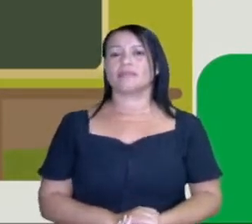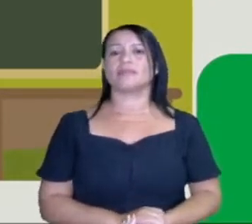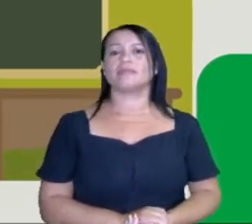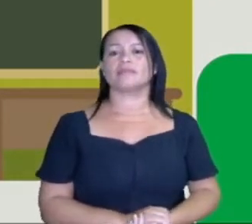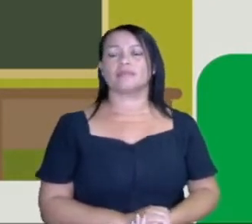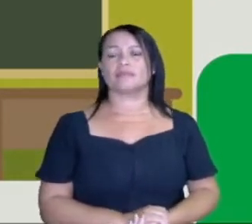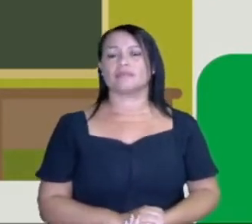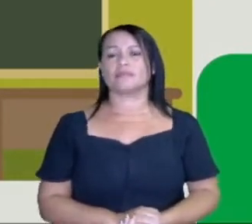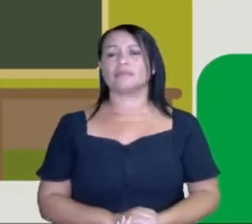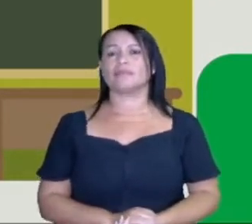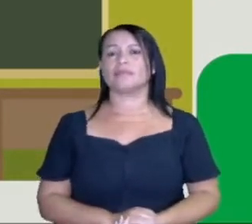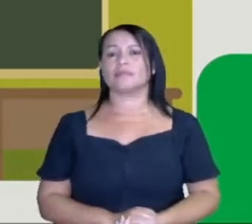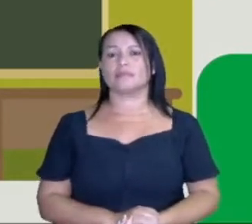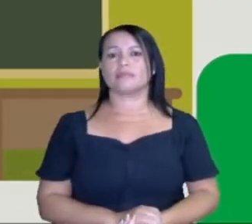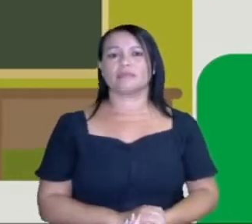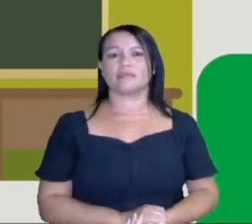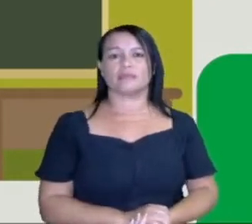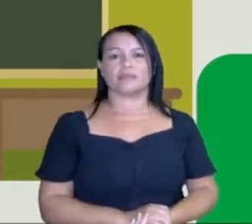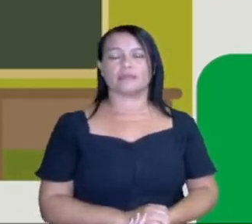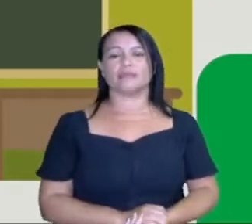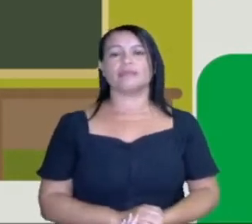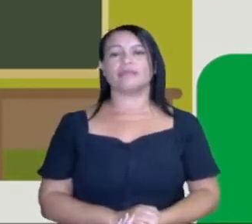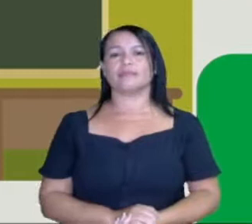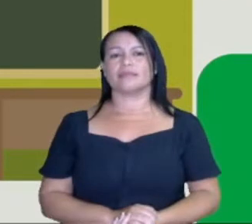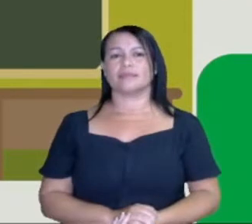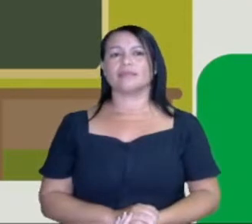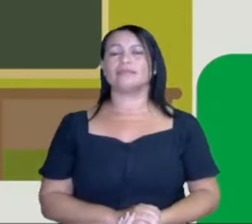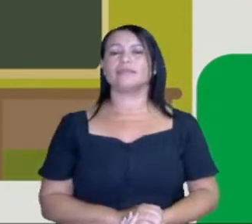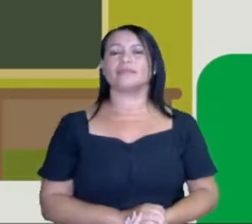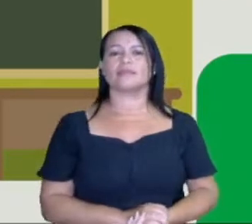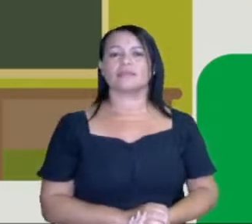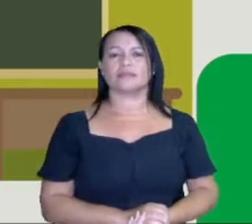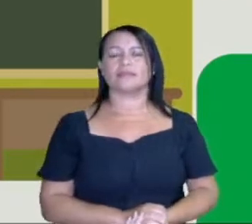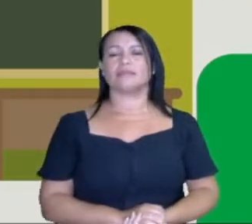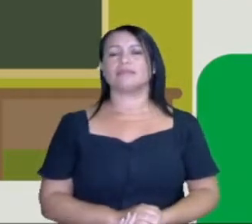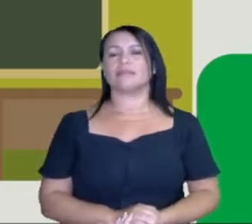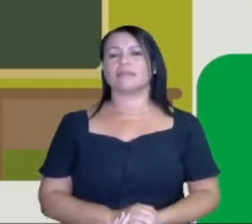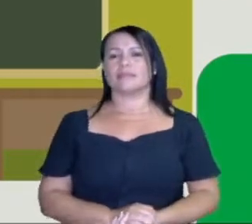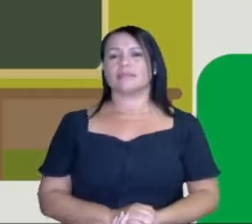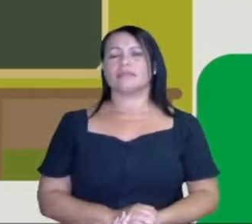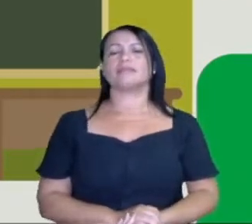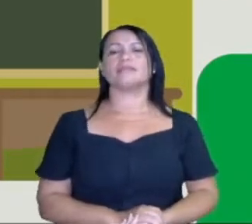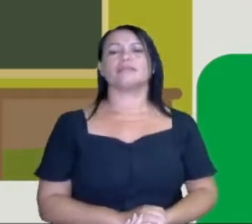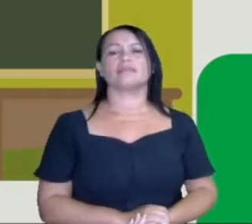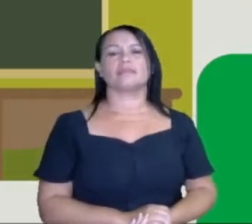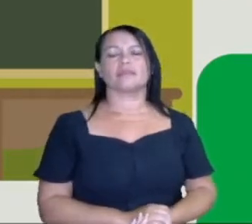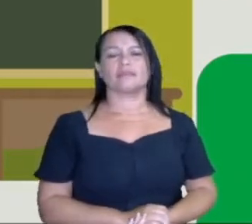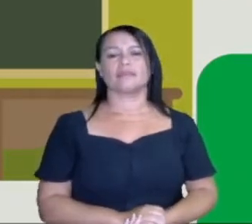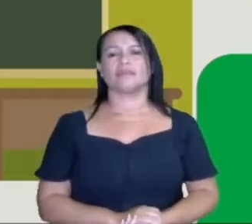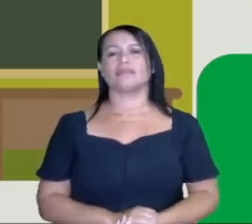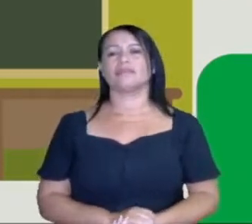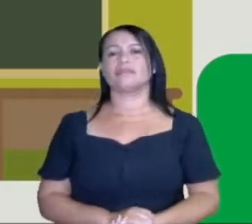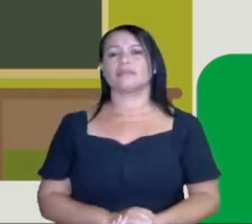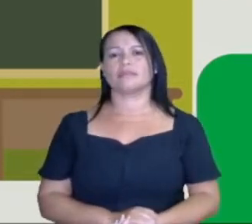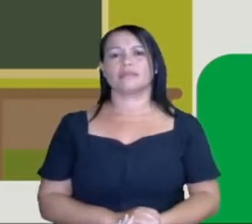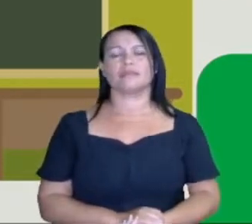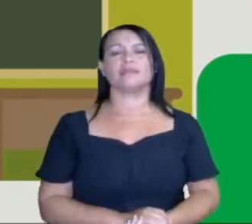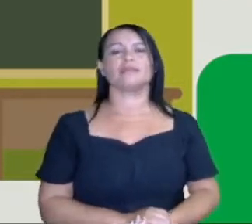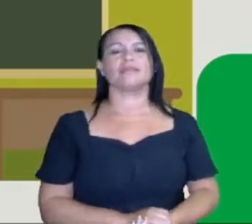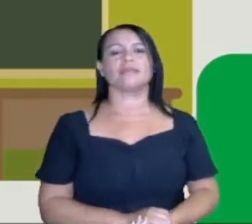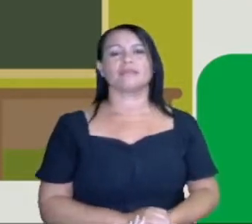teachers for their special contribution in a particular field area or the community in